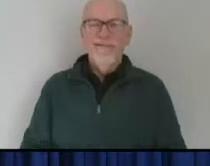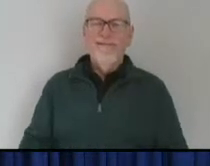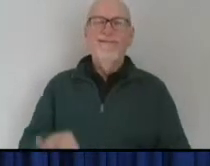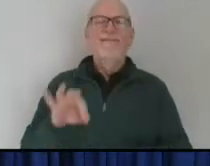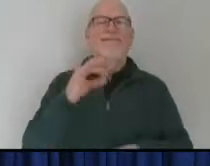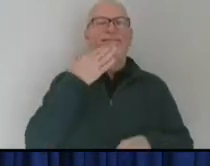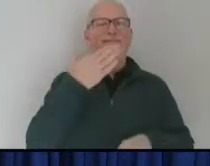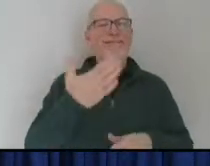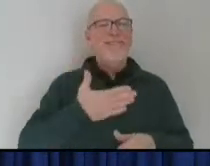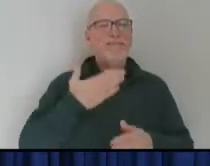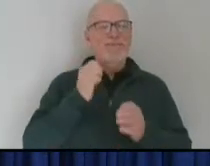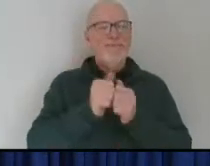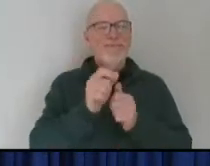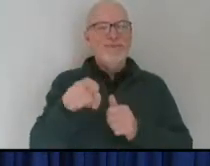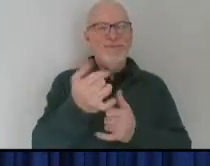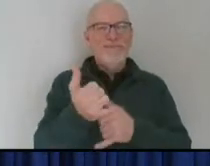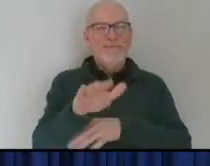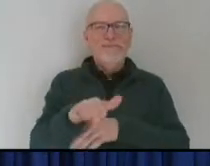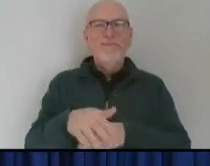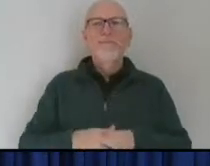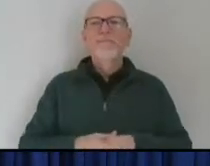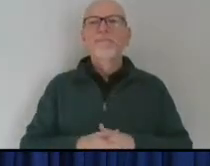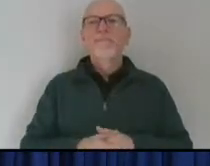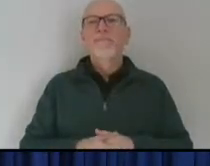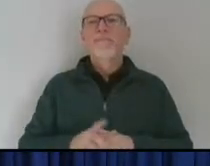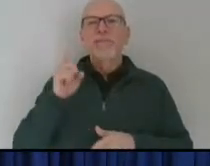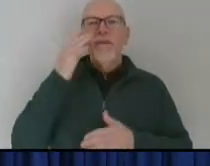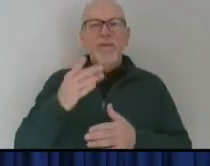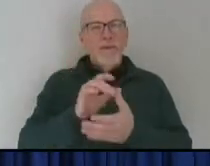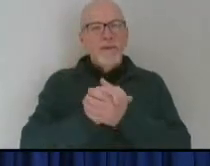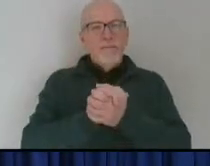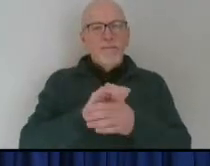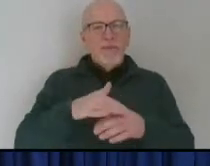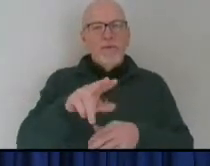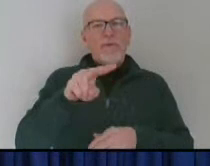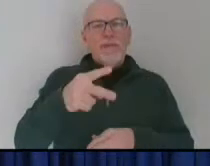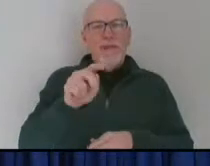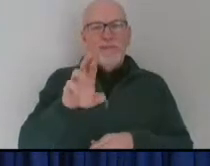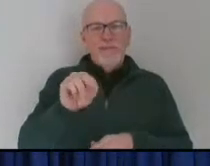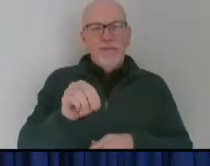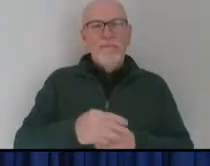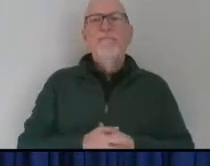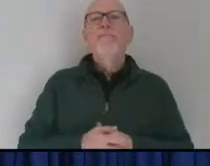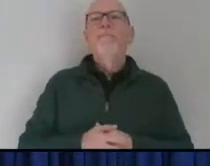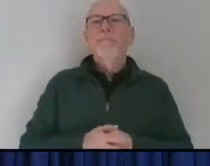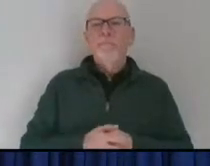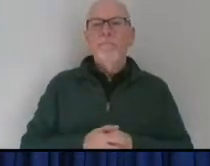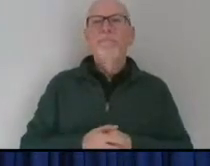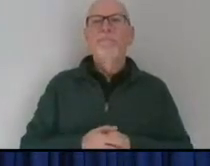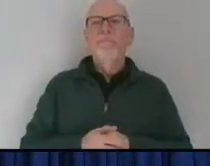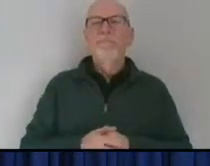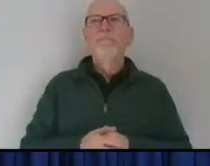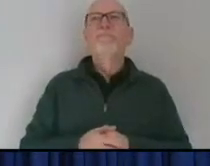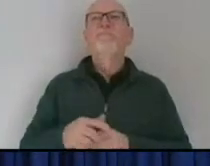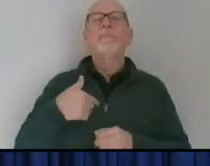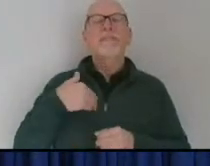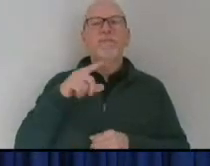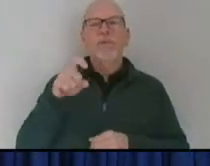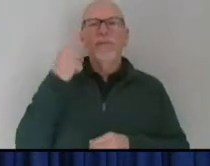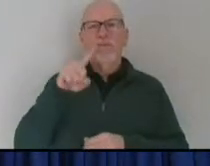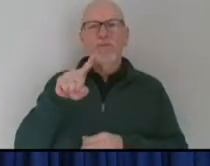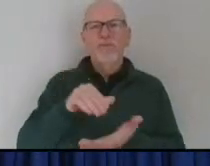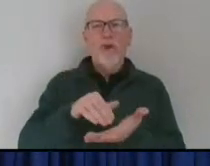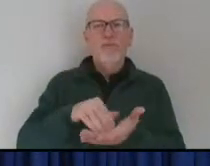Hello. Good to be with you this afternoon. Yeah, as well. Governor, congratulations on your second term. Thank you. I had a question for the